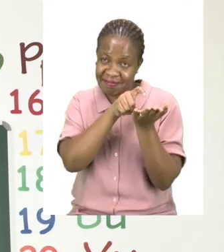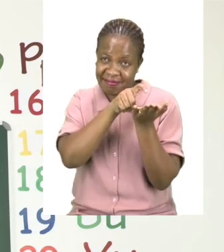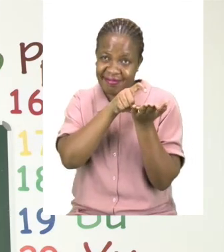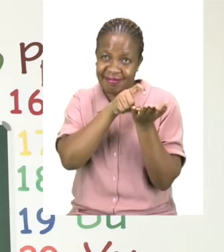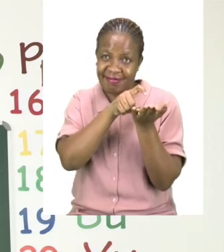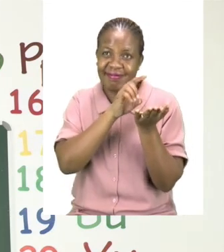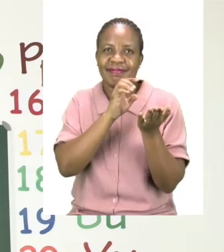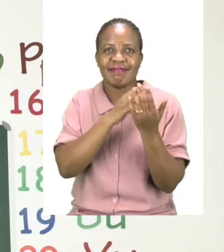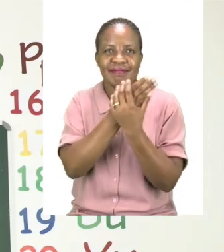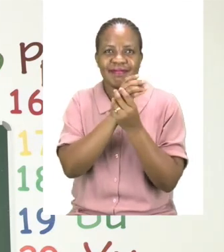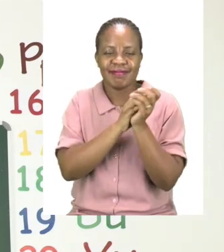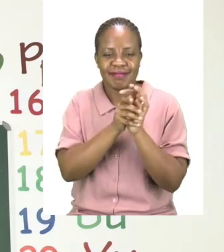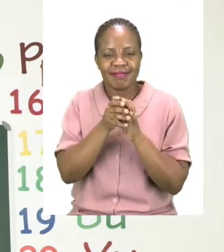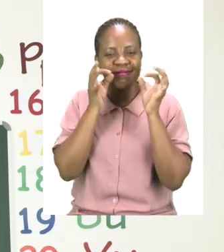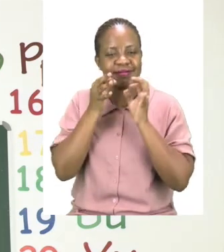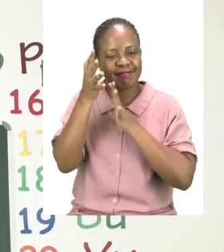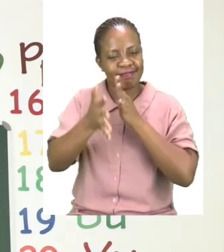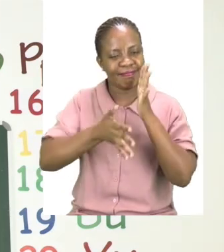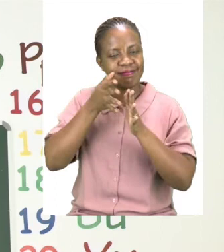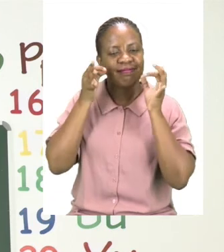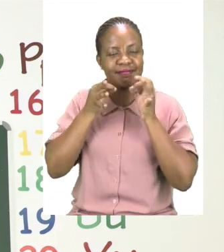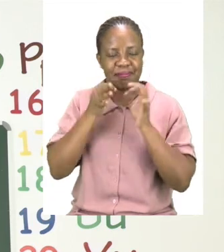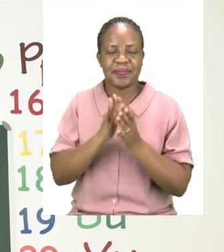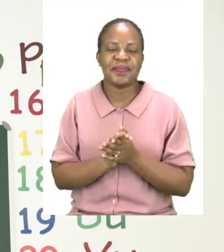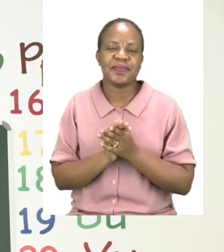and let us sing our special sanitising song.